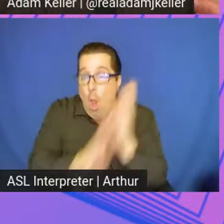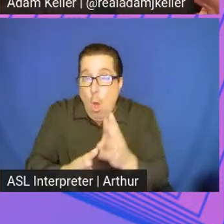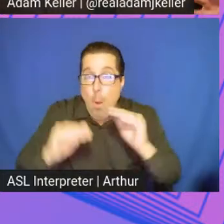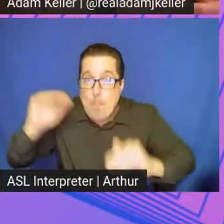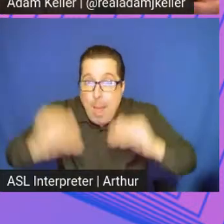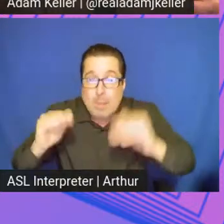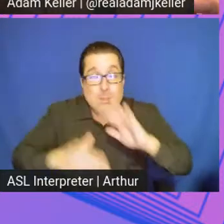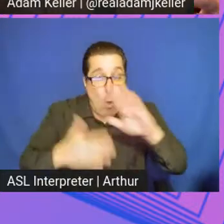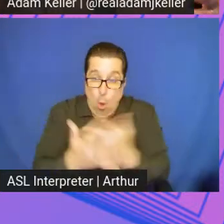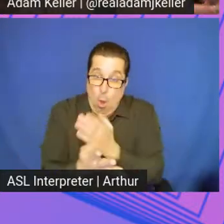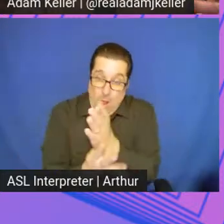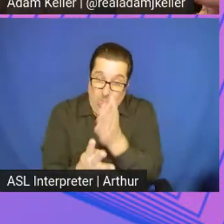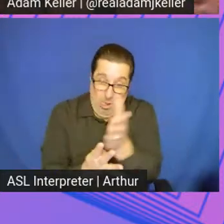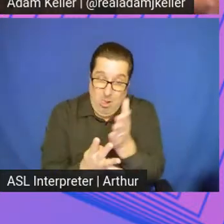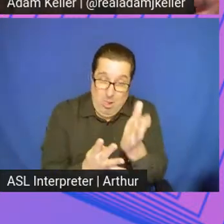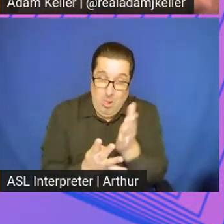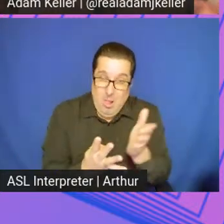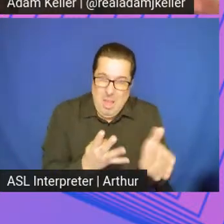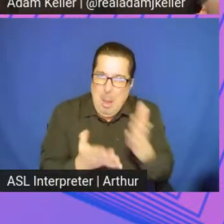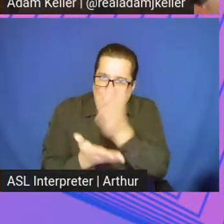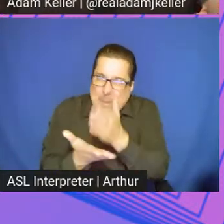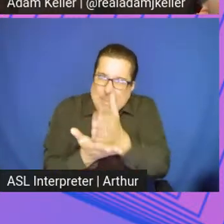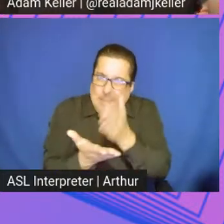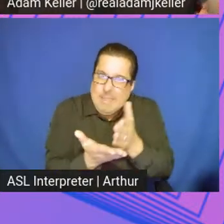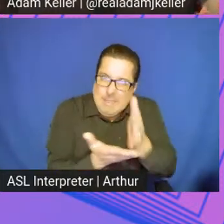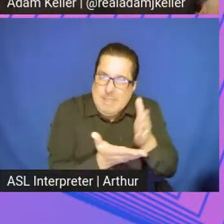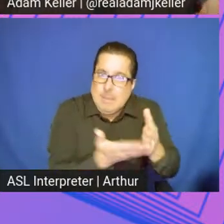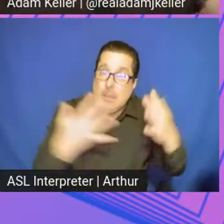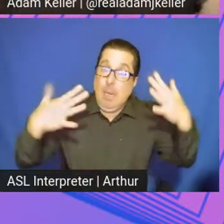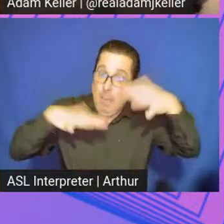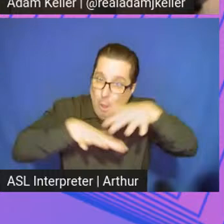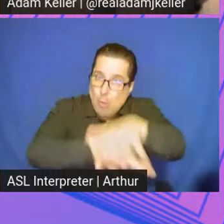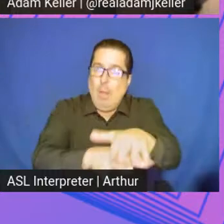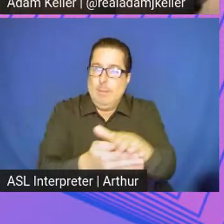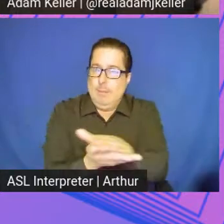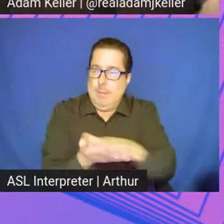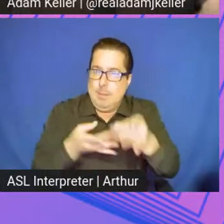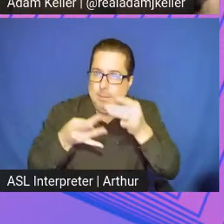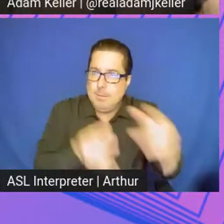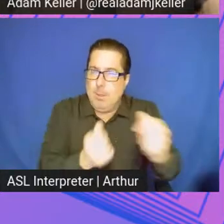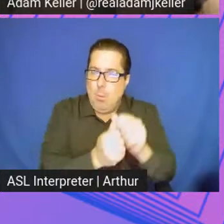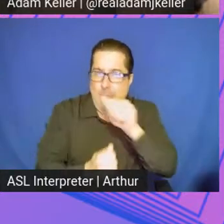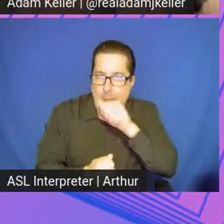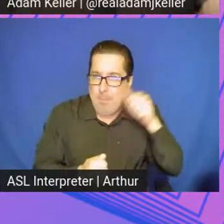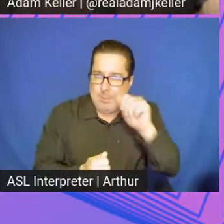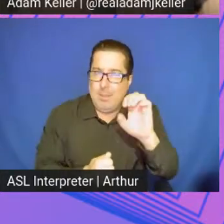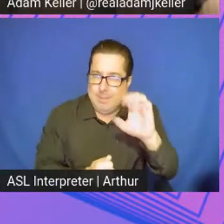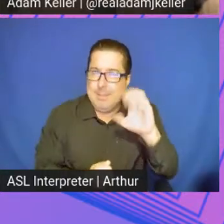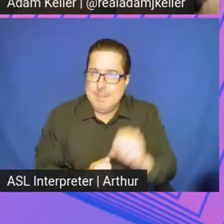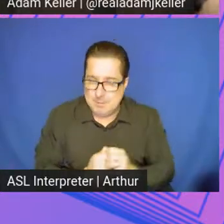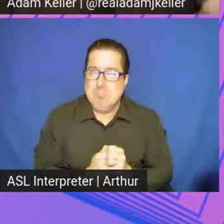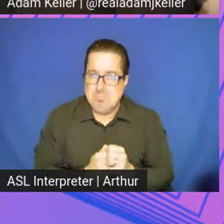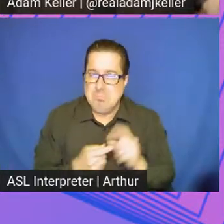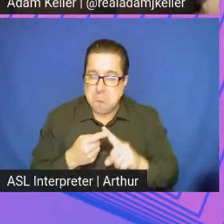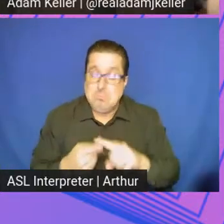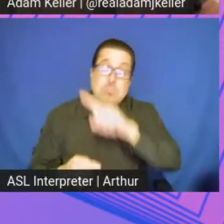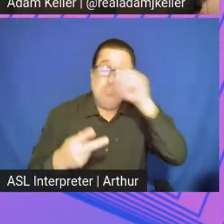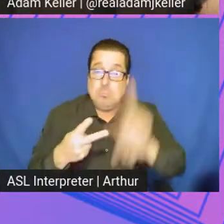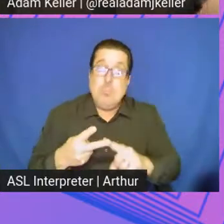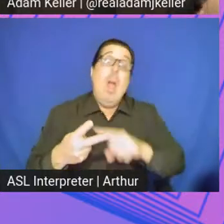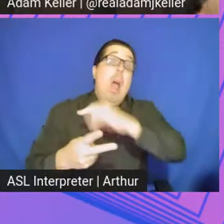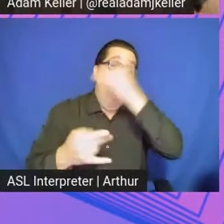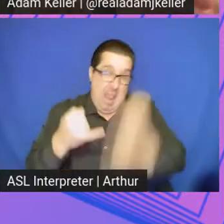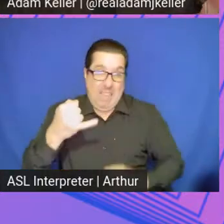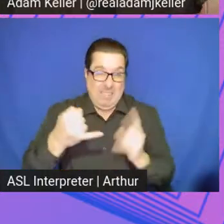pieces integrate very nicely with Amazon ECS. And then lastly, it actually